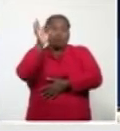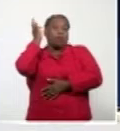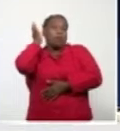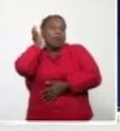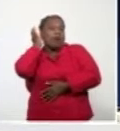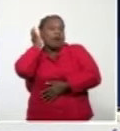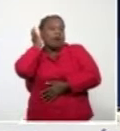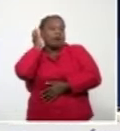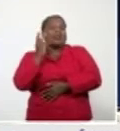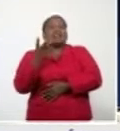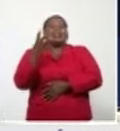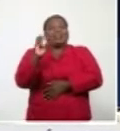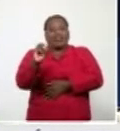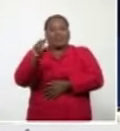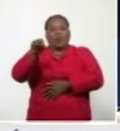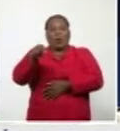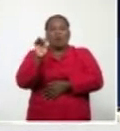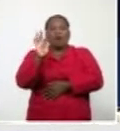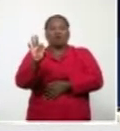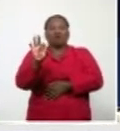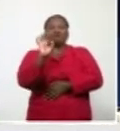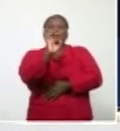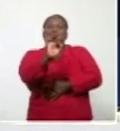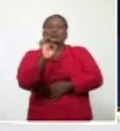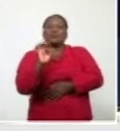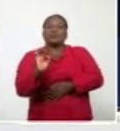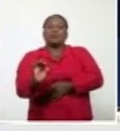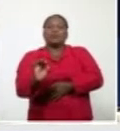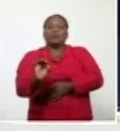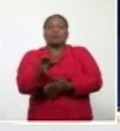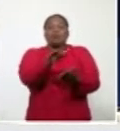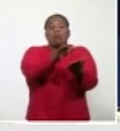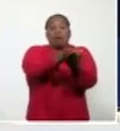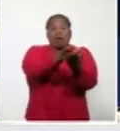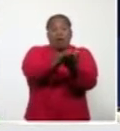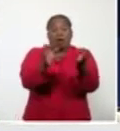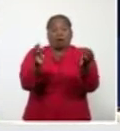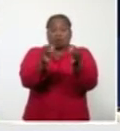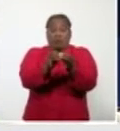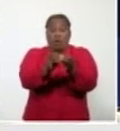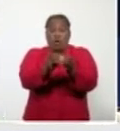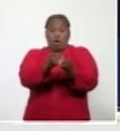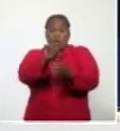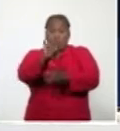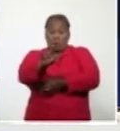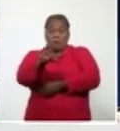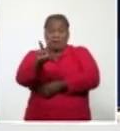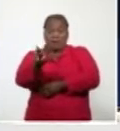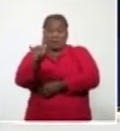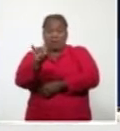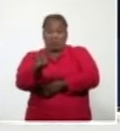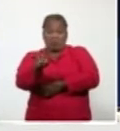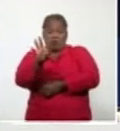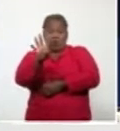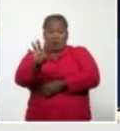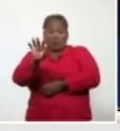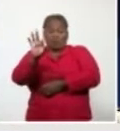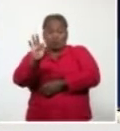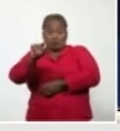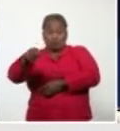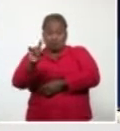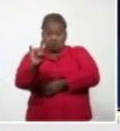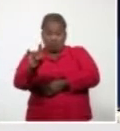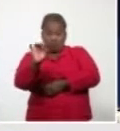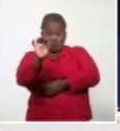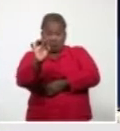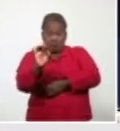to isolate contacts, to study the person, and to complete all the research with each of these cases. Yesterday, of the